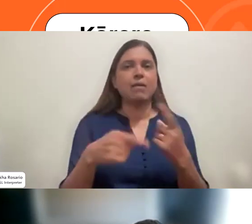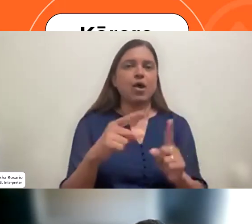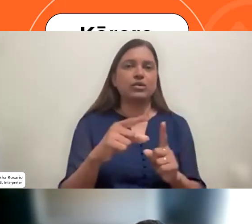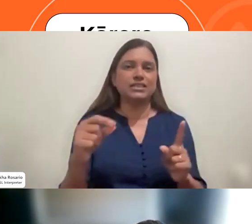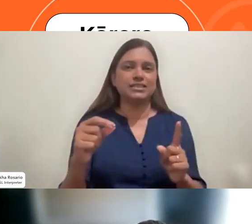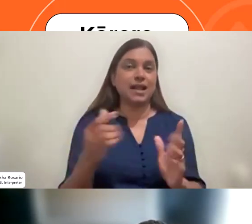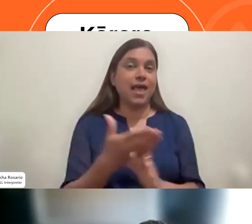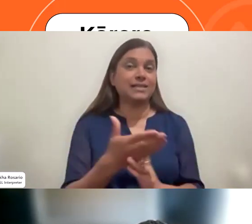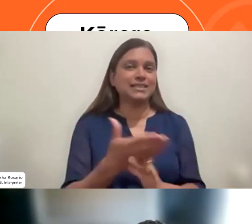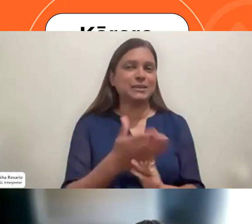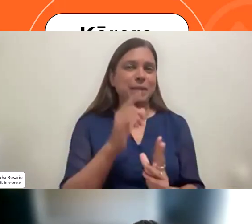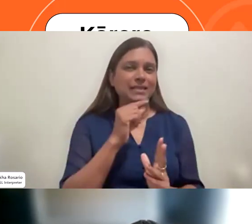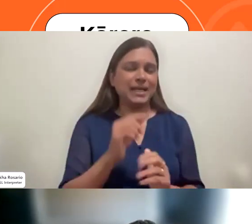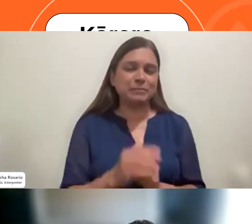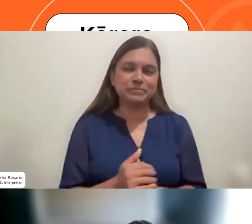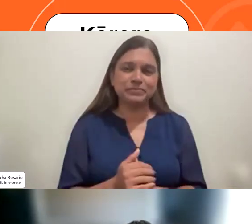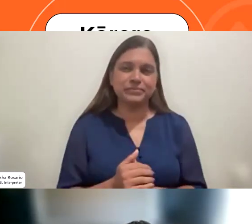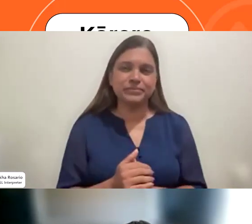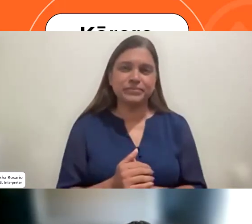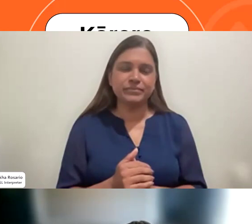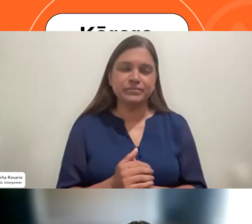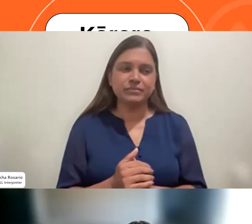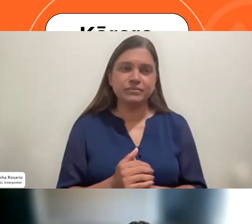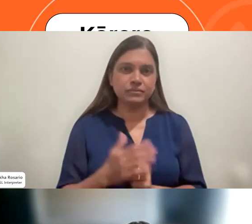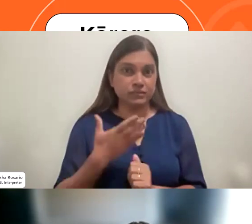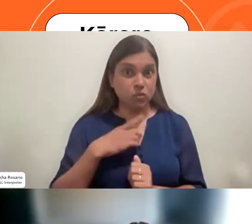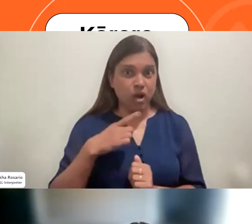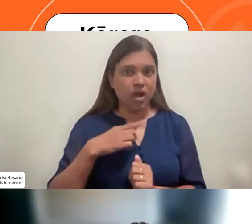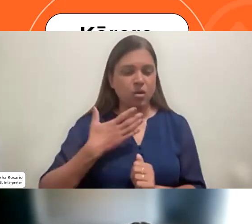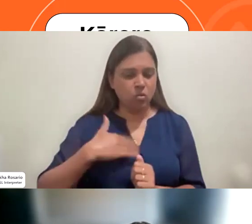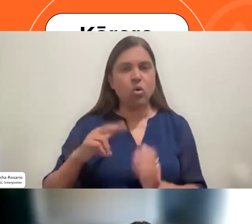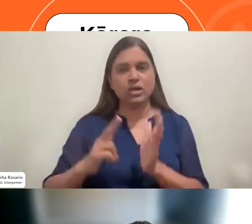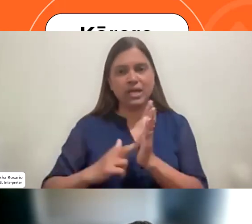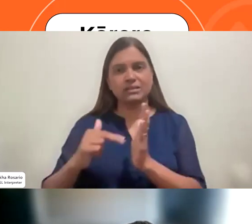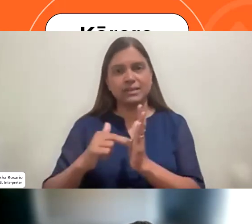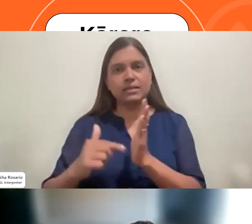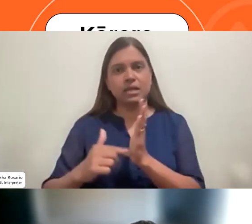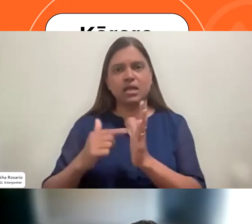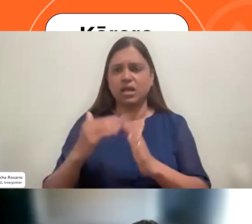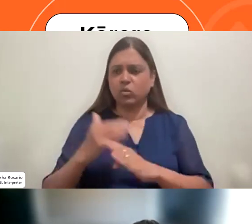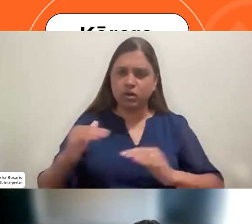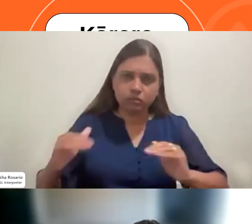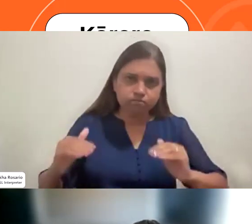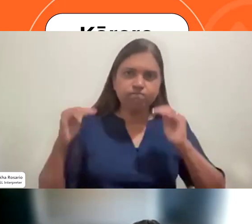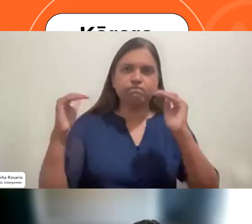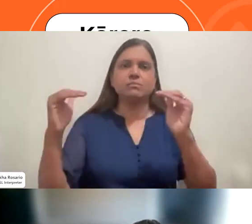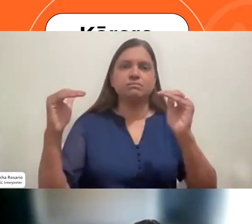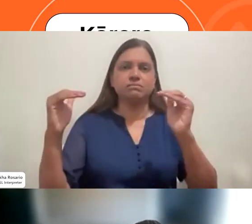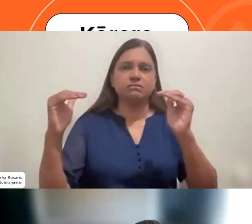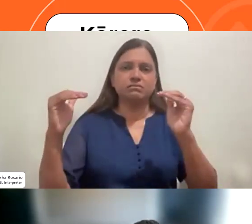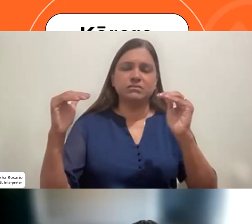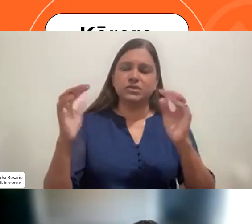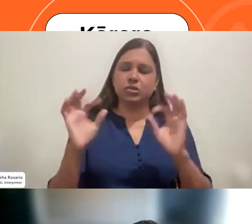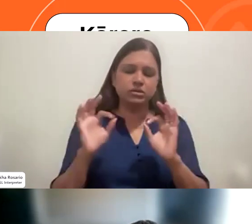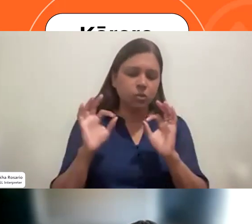to the level that Benny does with NZTA is actually, it's really awesome to work with